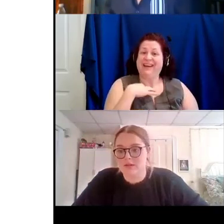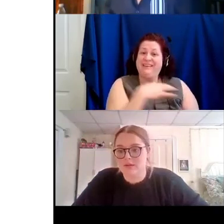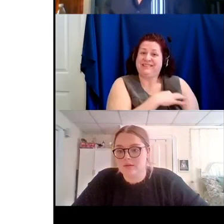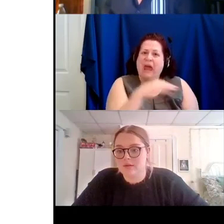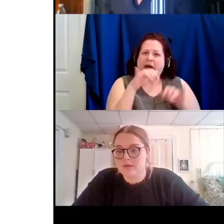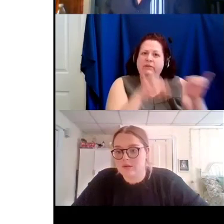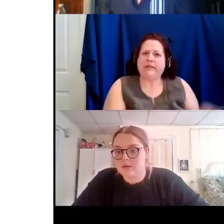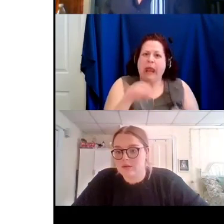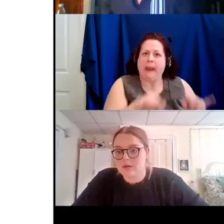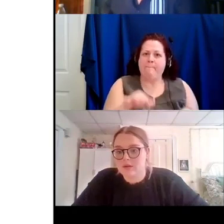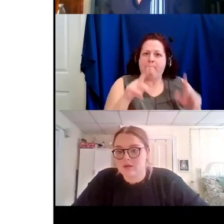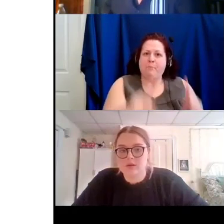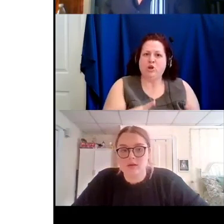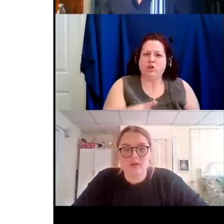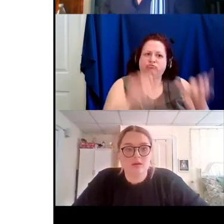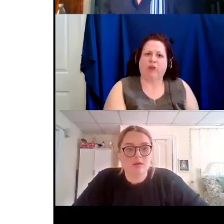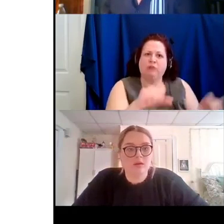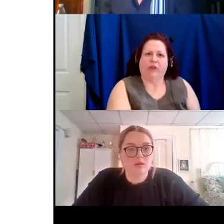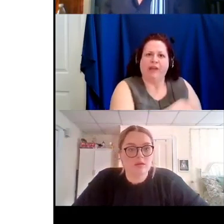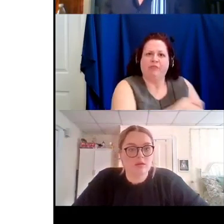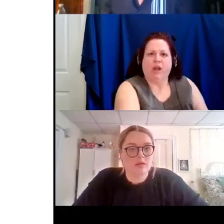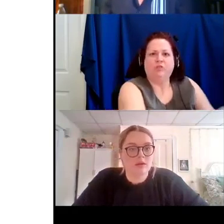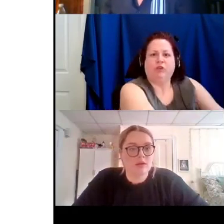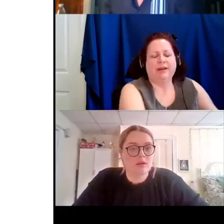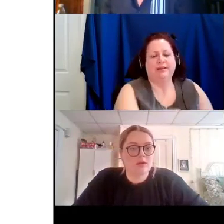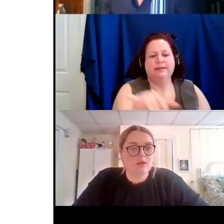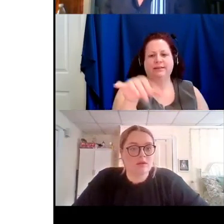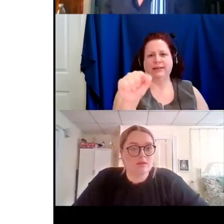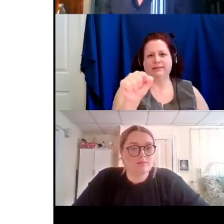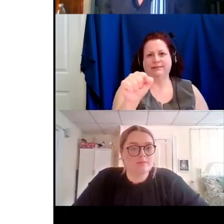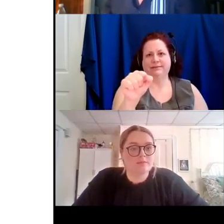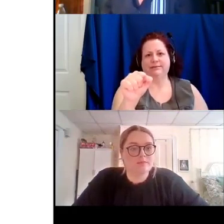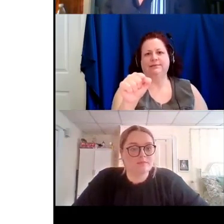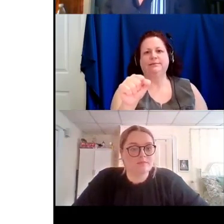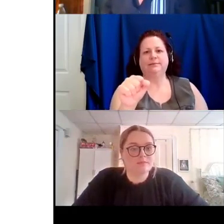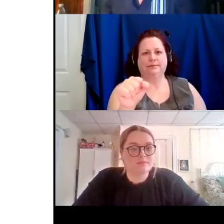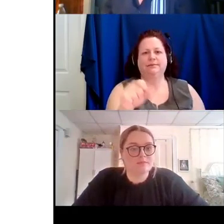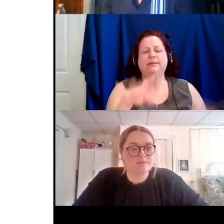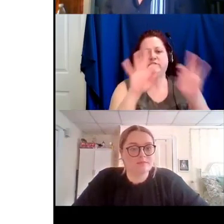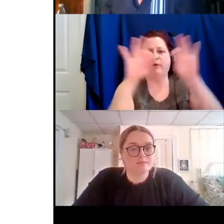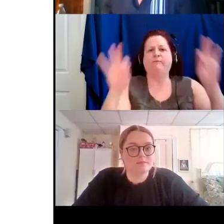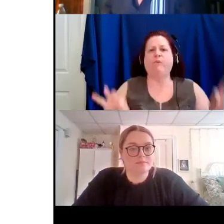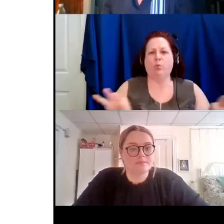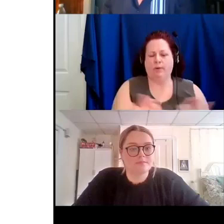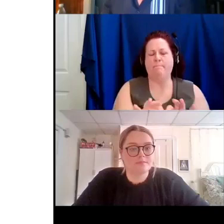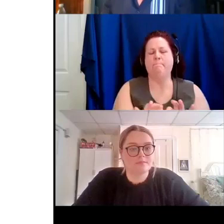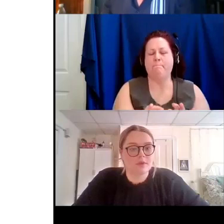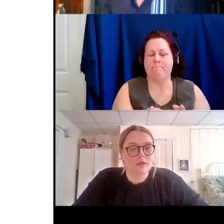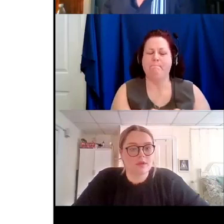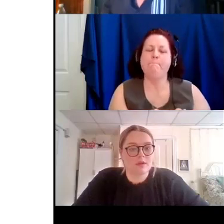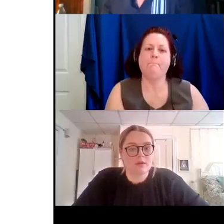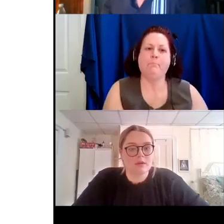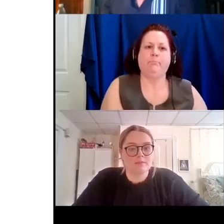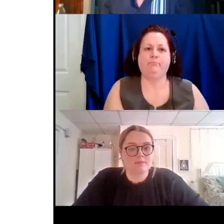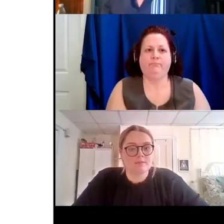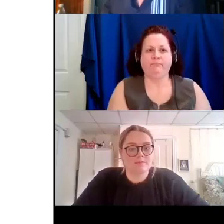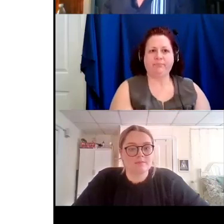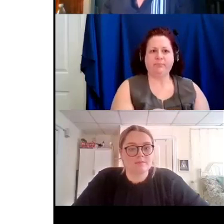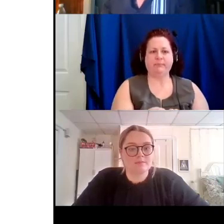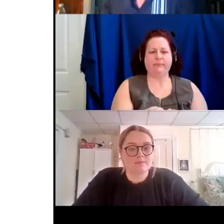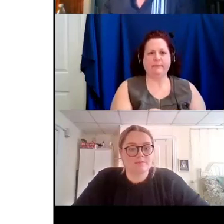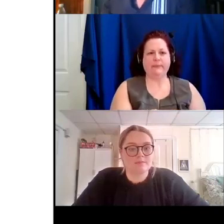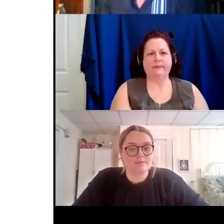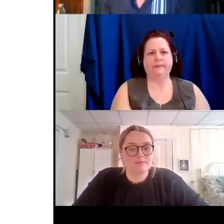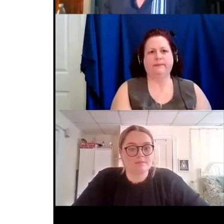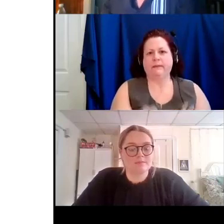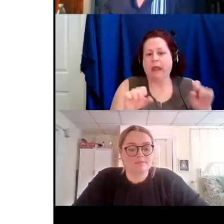procedure. Yes. Every time there was a restraint and seclusion form, which I could even, if you like, we could